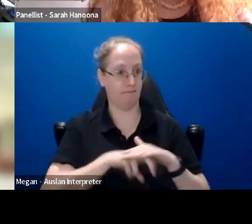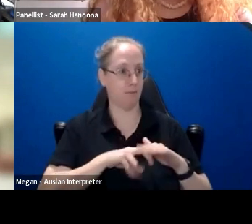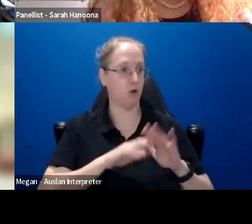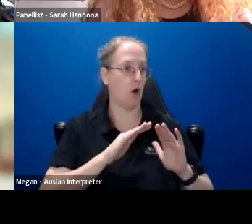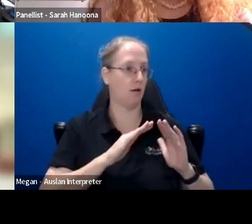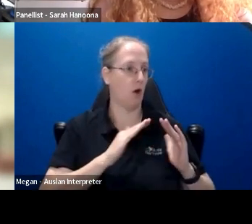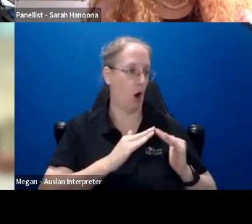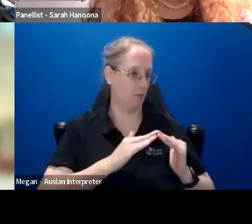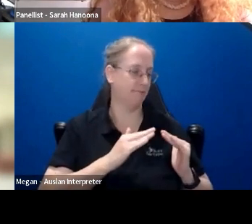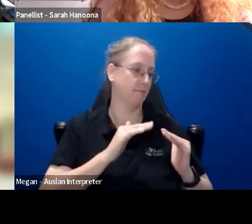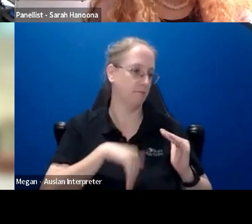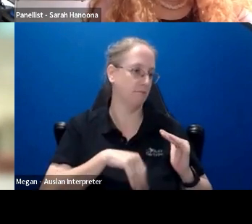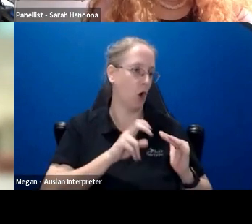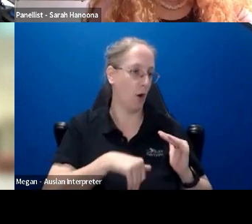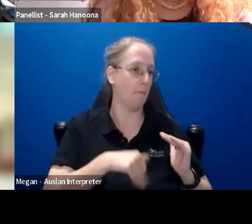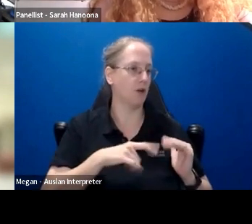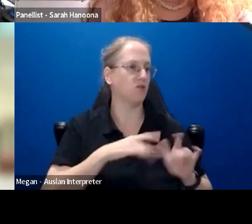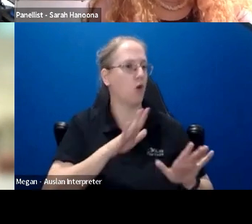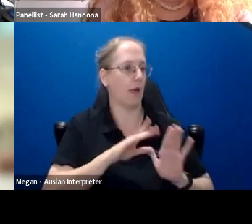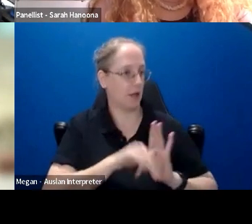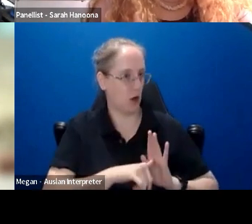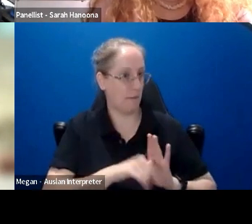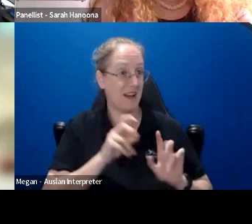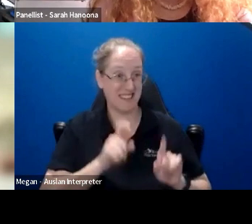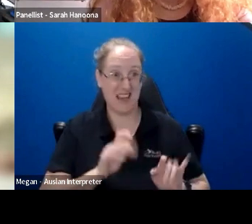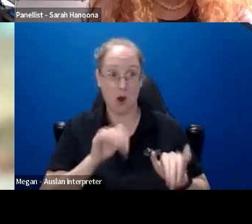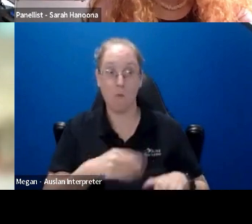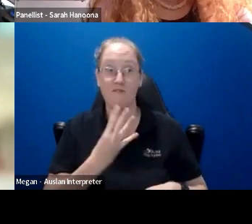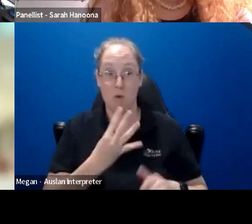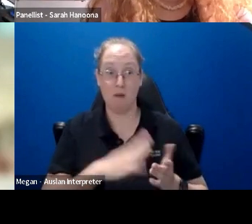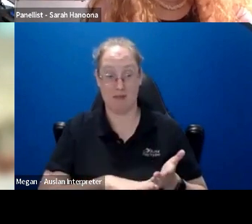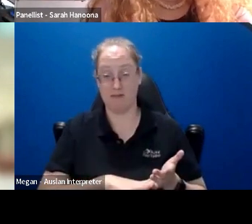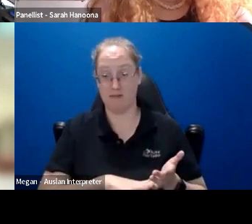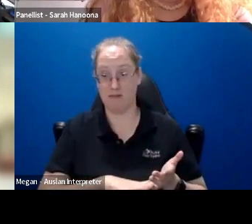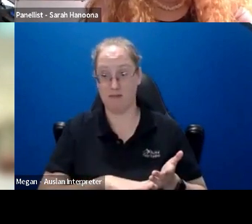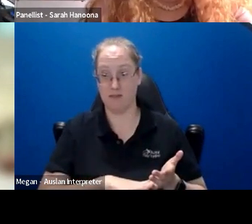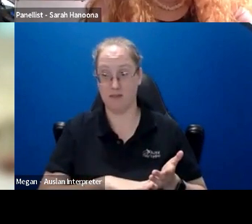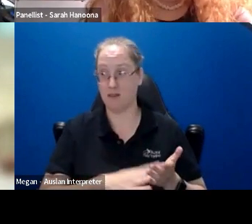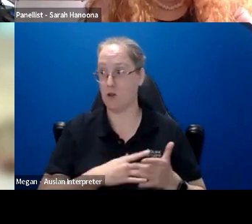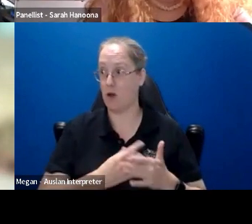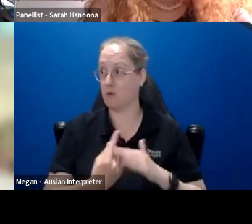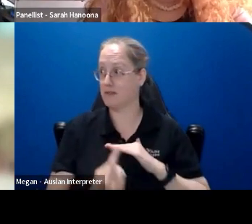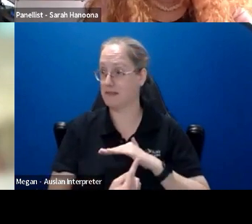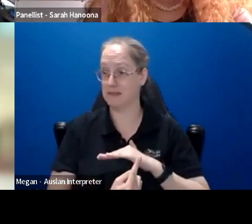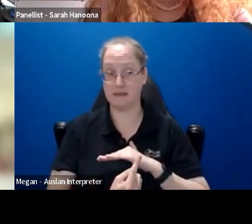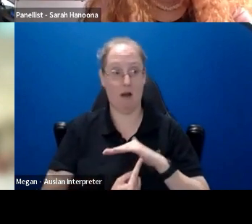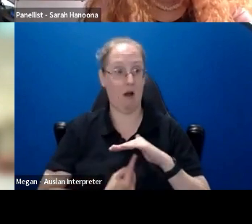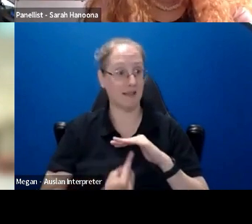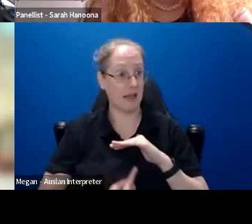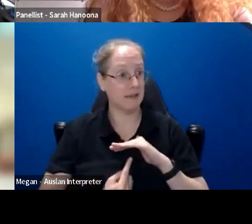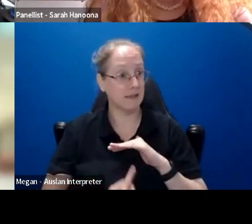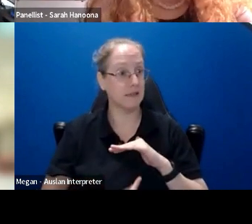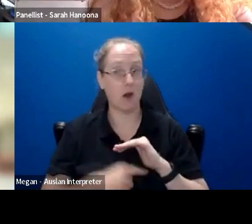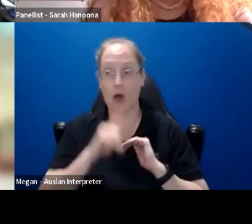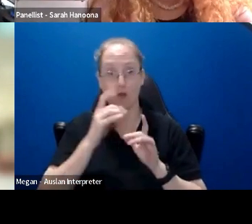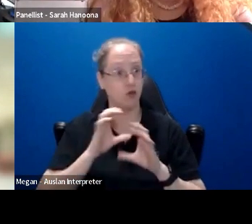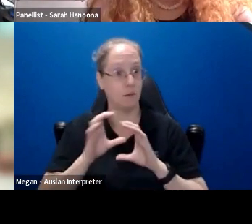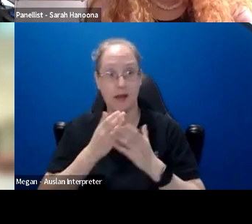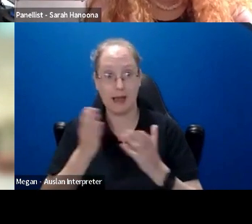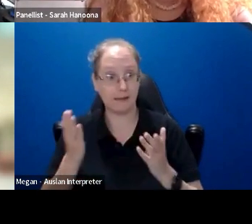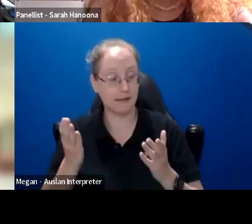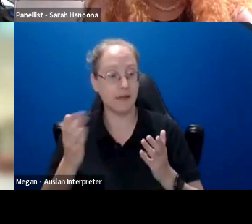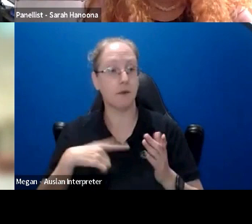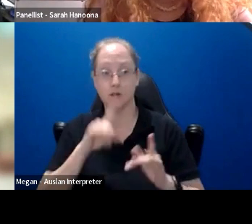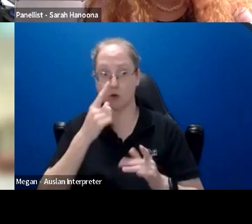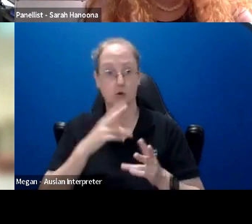holidays, which I stayed at home for 4 months. So I was like isolated by myself. I couldn't communicate because I